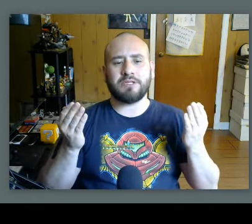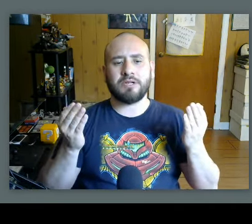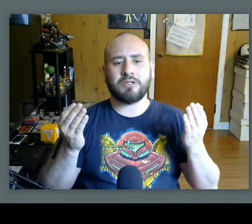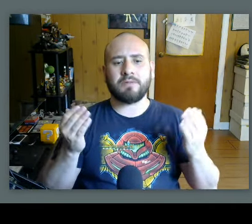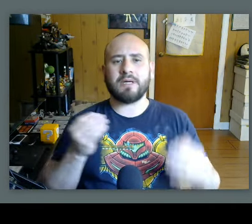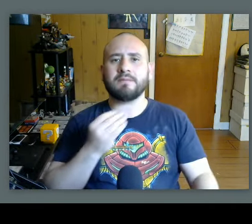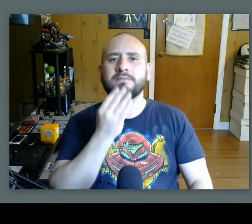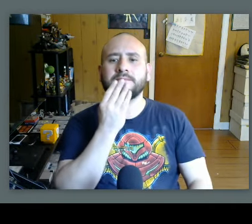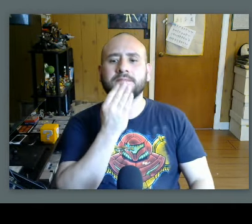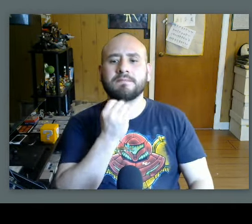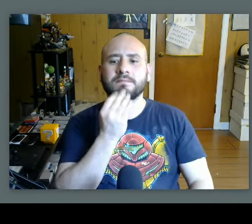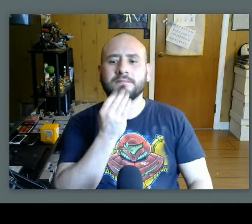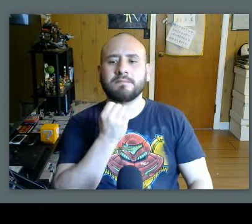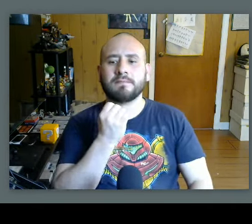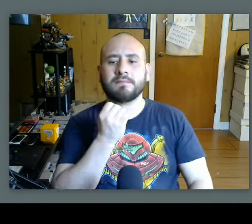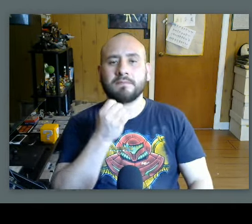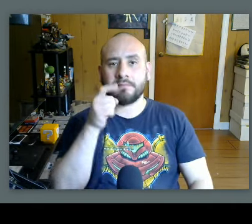Dessert, you eat what?